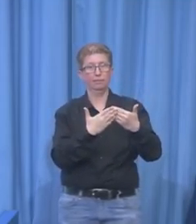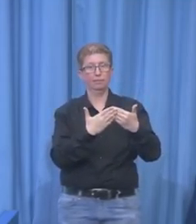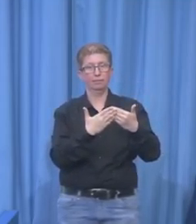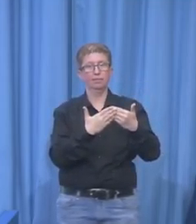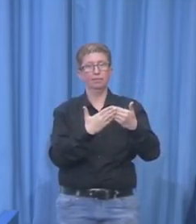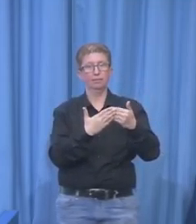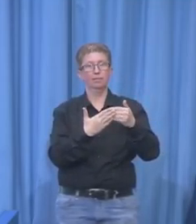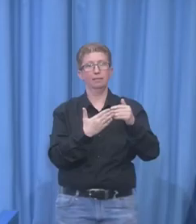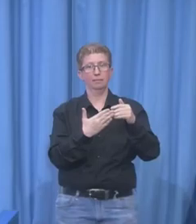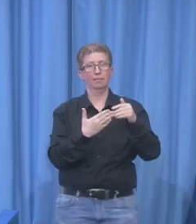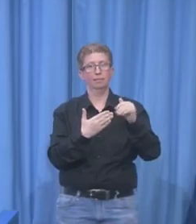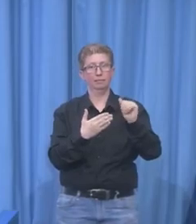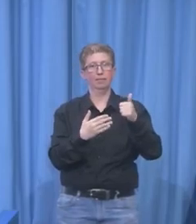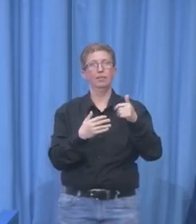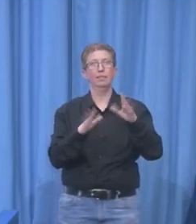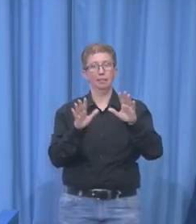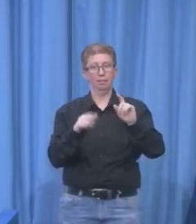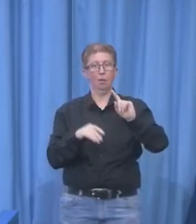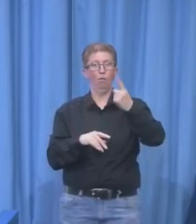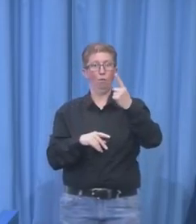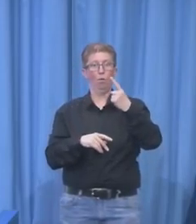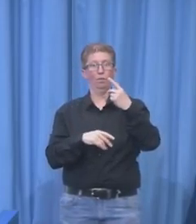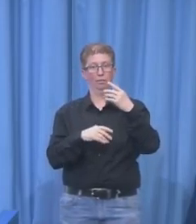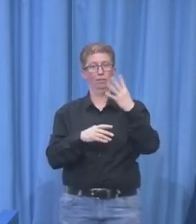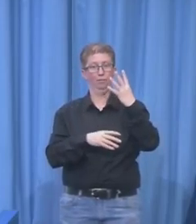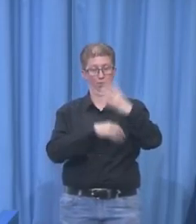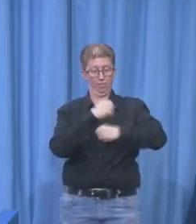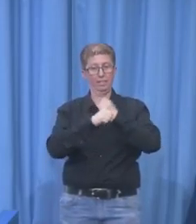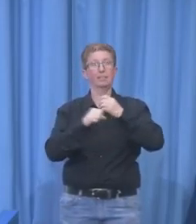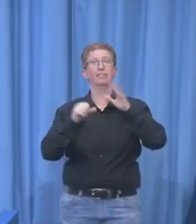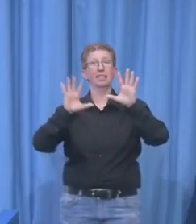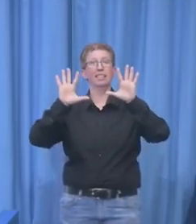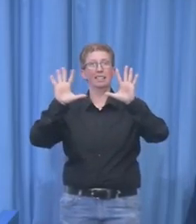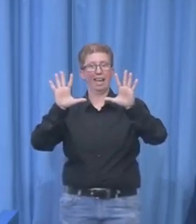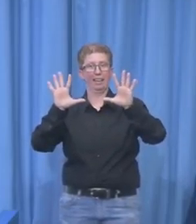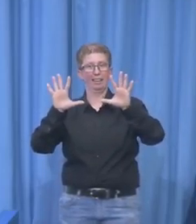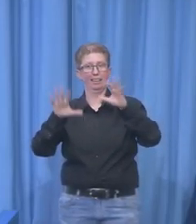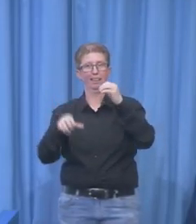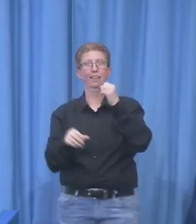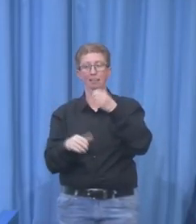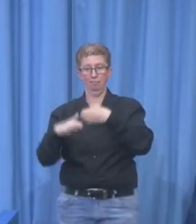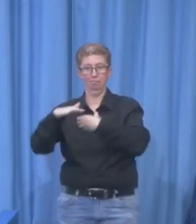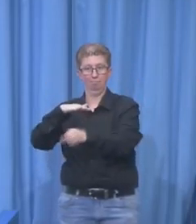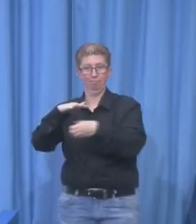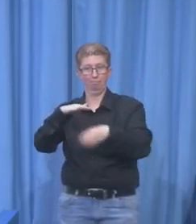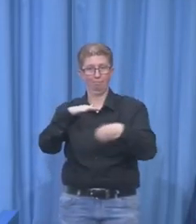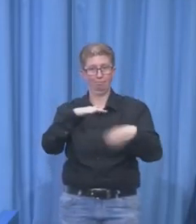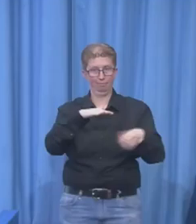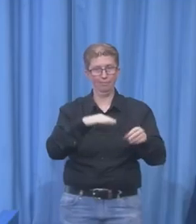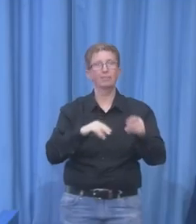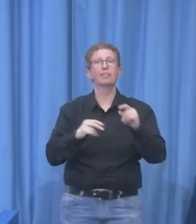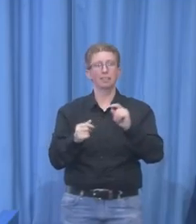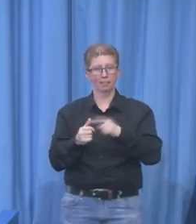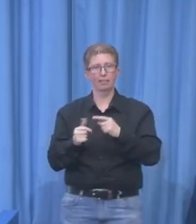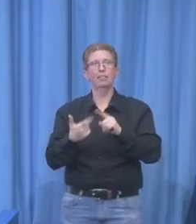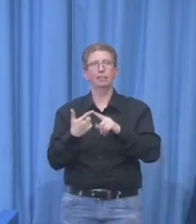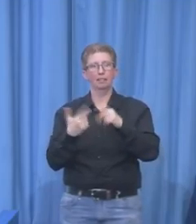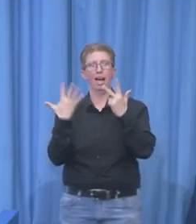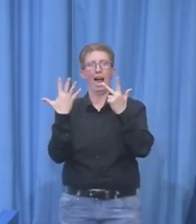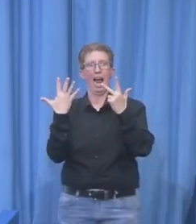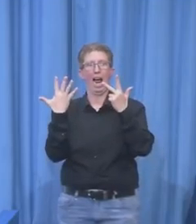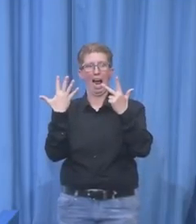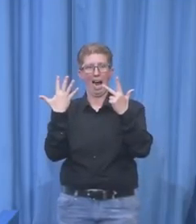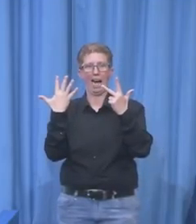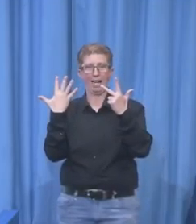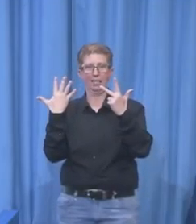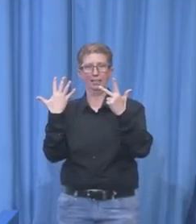at 80% employment. And given that the national average in Ireland is 6%, I think that sort of demonstrates the success of it. In